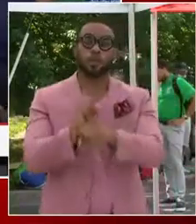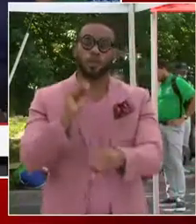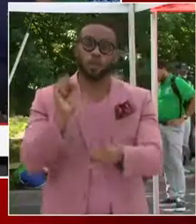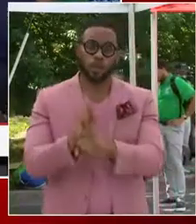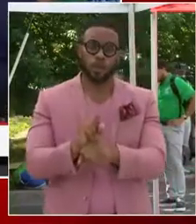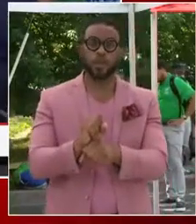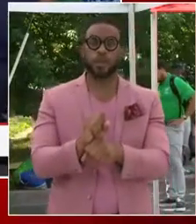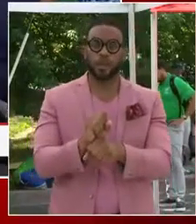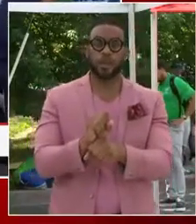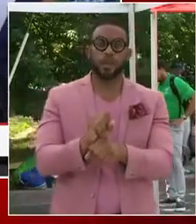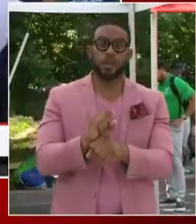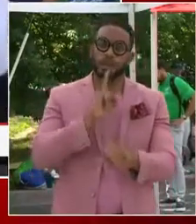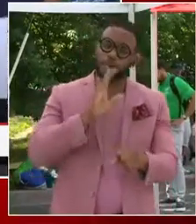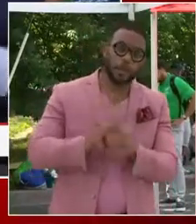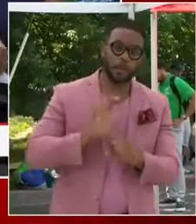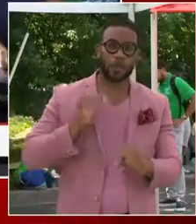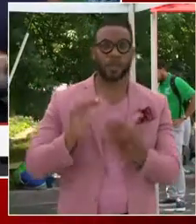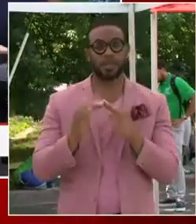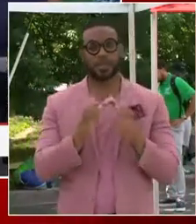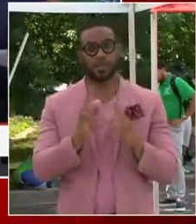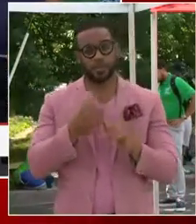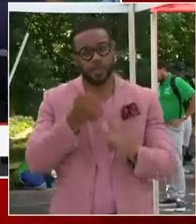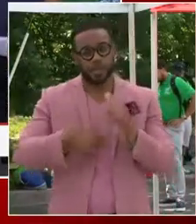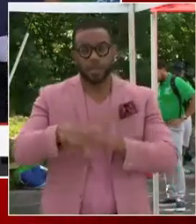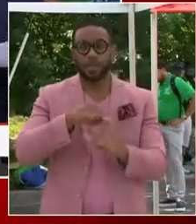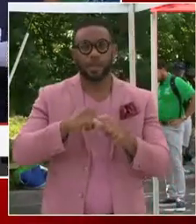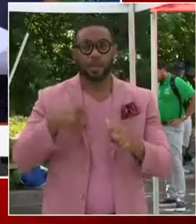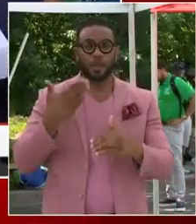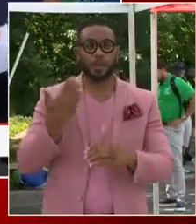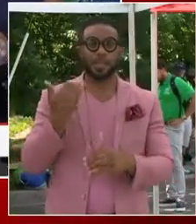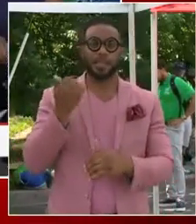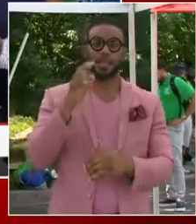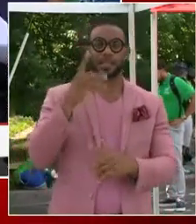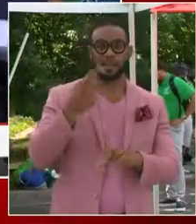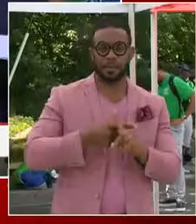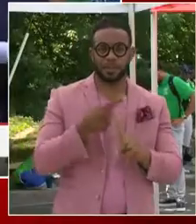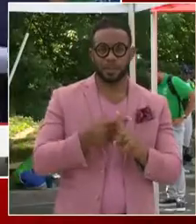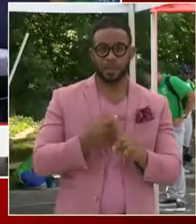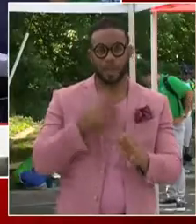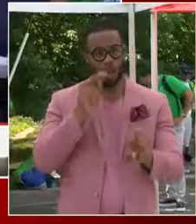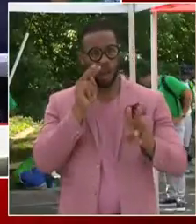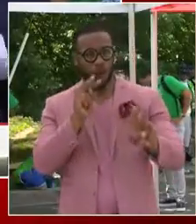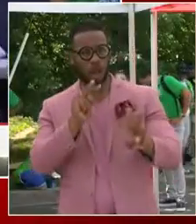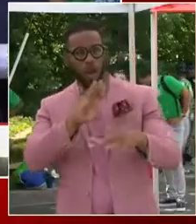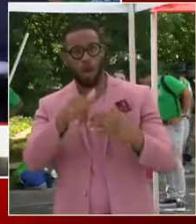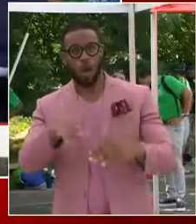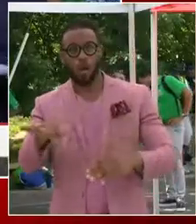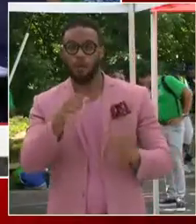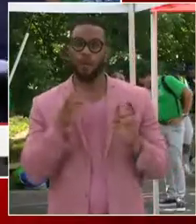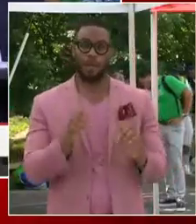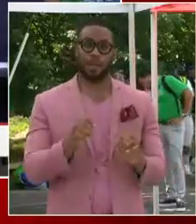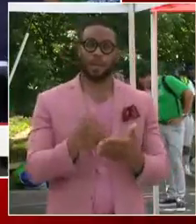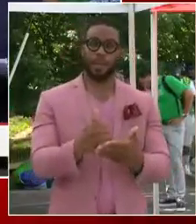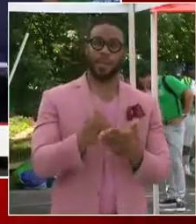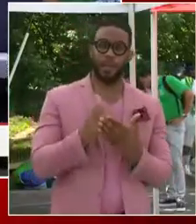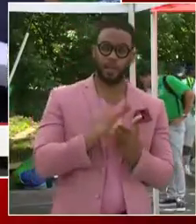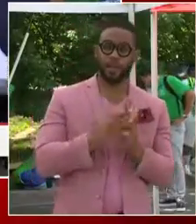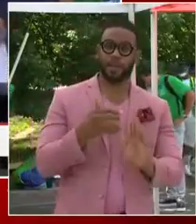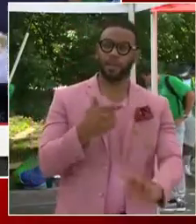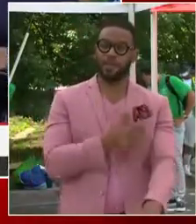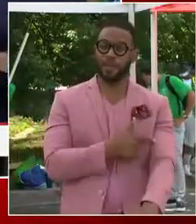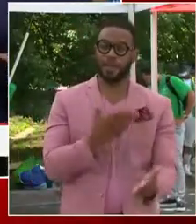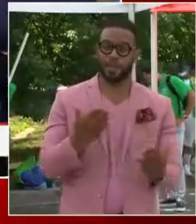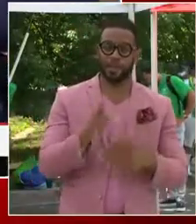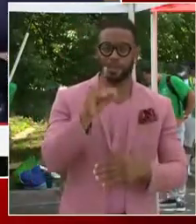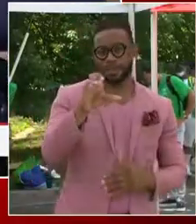your tremendous commitment to our city and to each other over the past 16 months. And I look forward to all of your efforts to help us get vaccinated